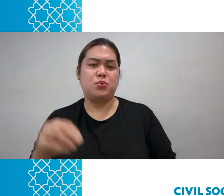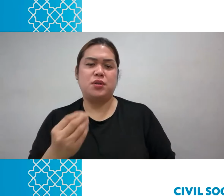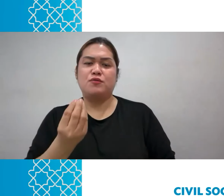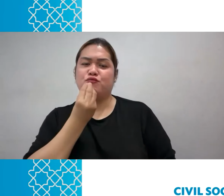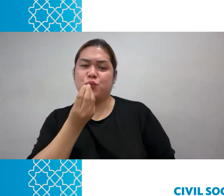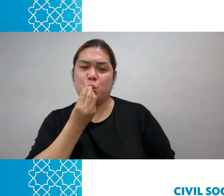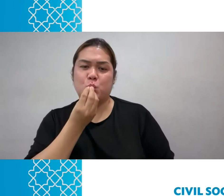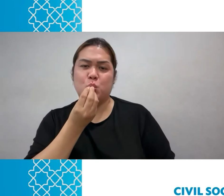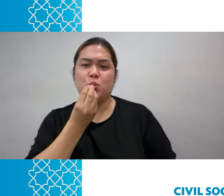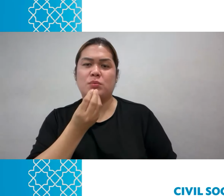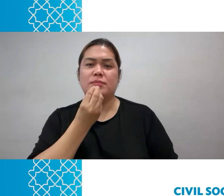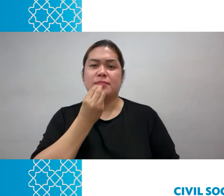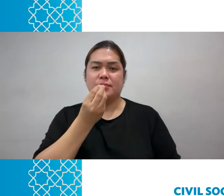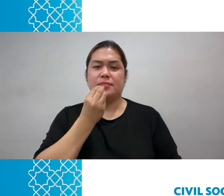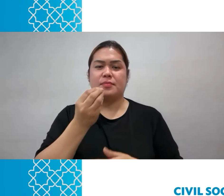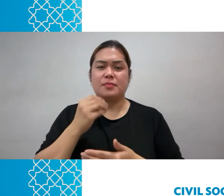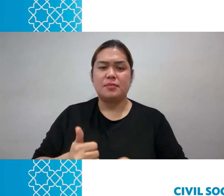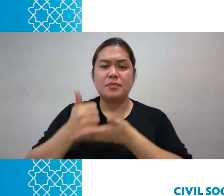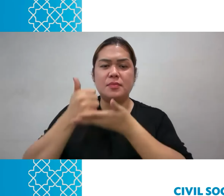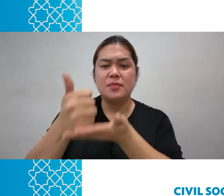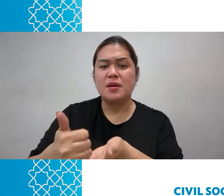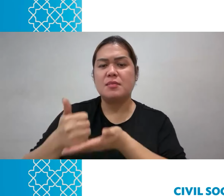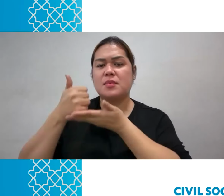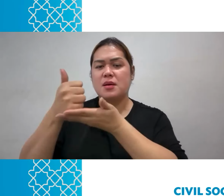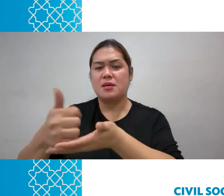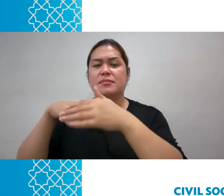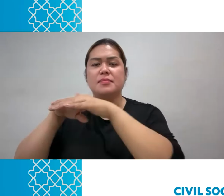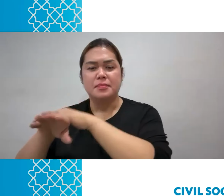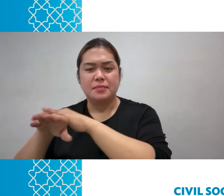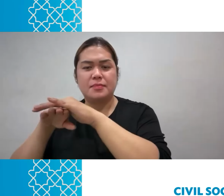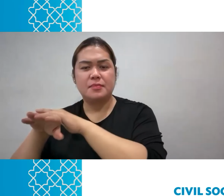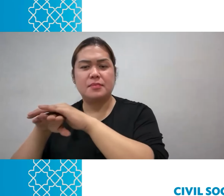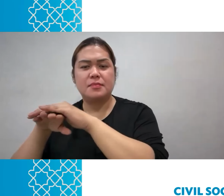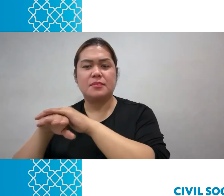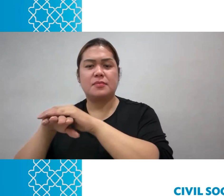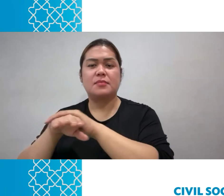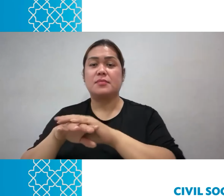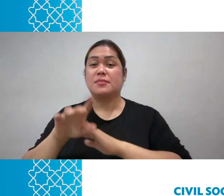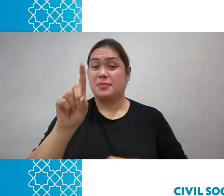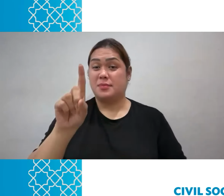They have access only to 15% of land.